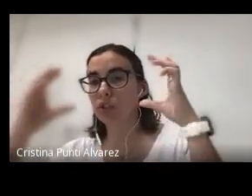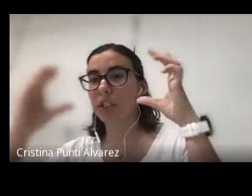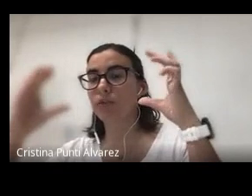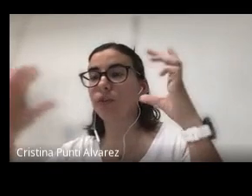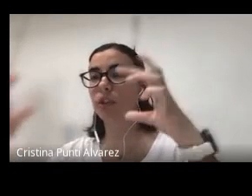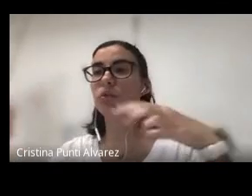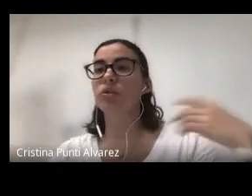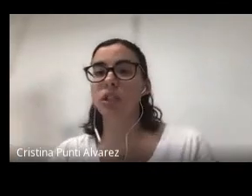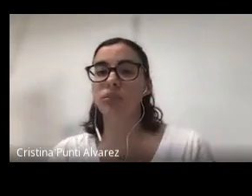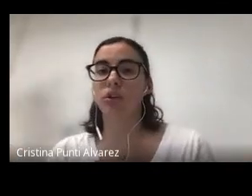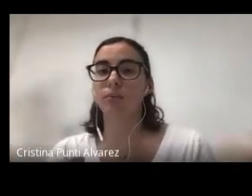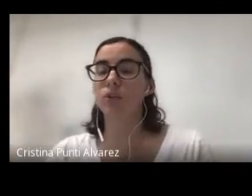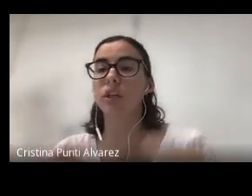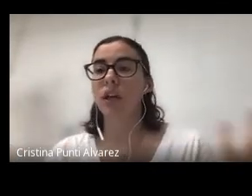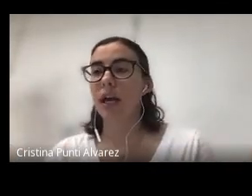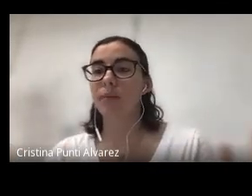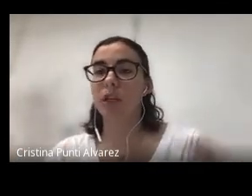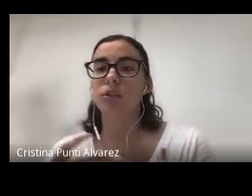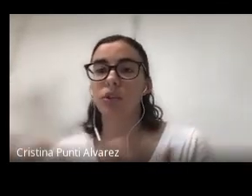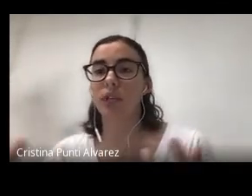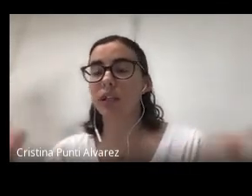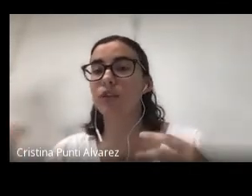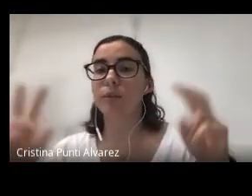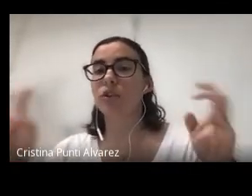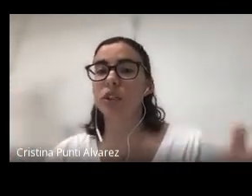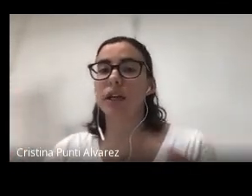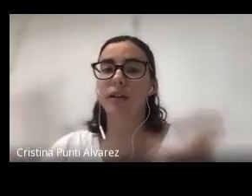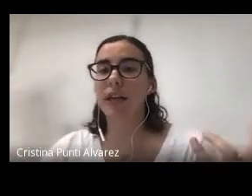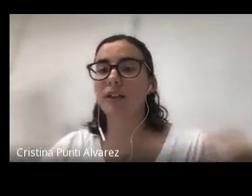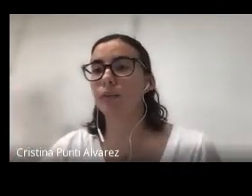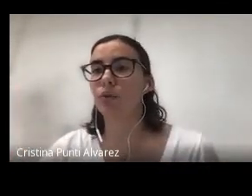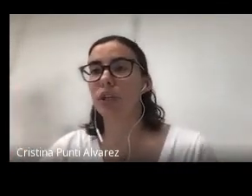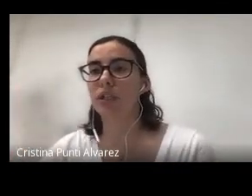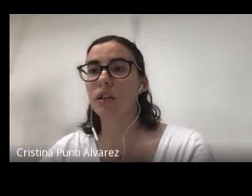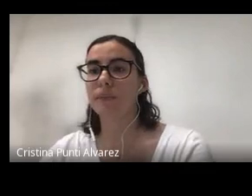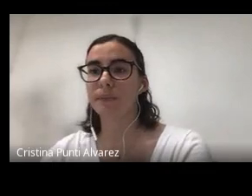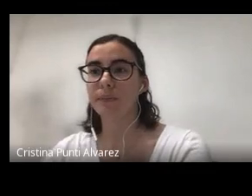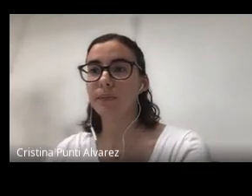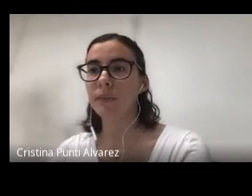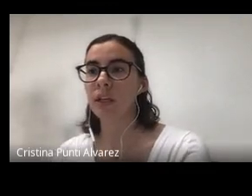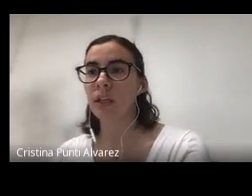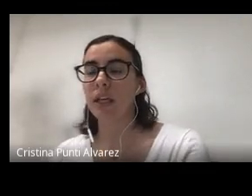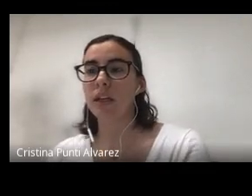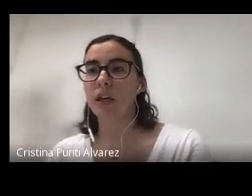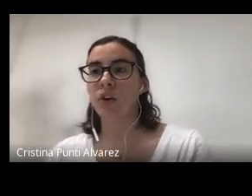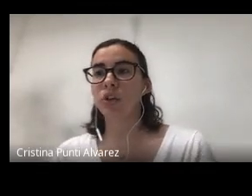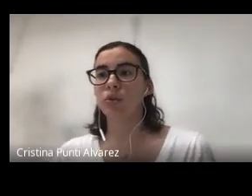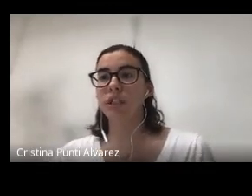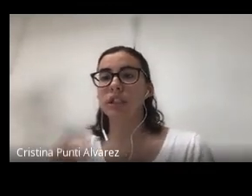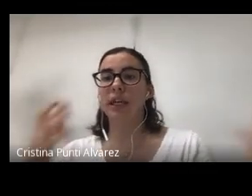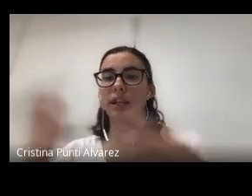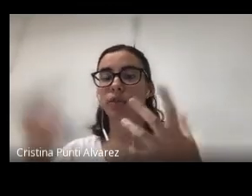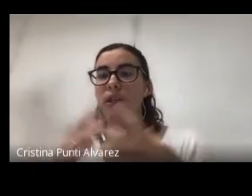was transmitting from the Oculus into the computer and be able to extract the information in a live mode, let's say. Then,